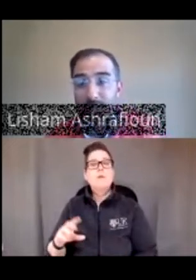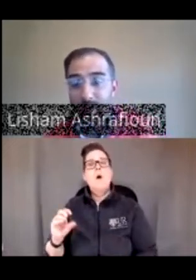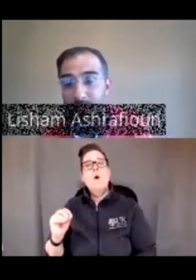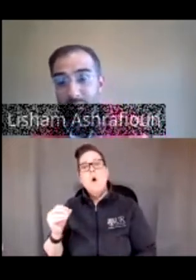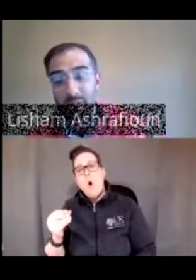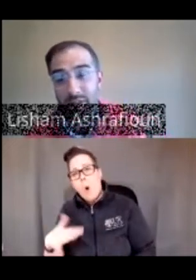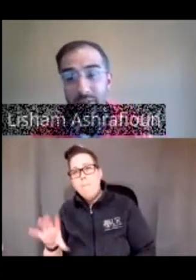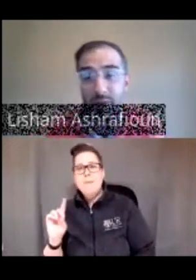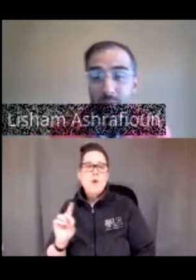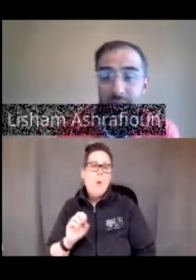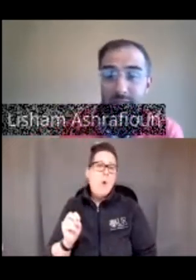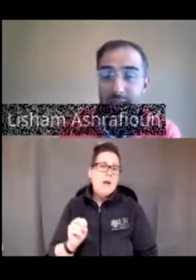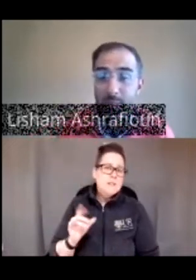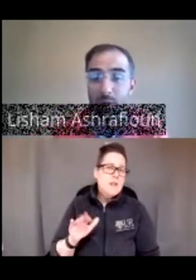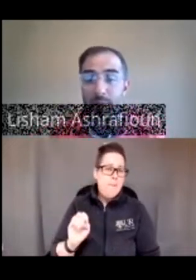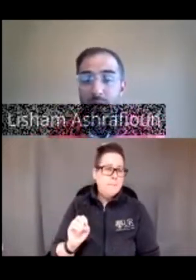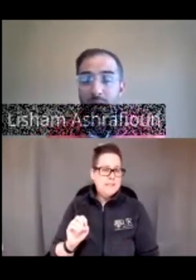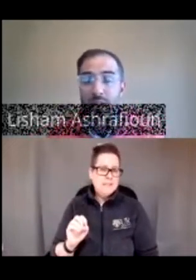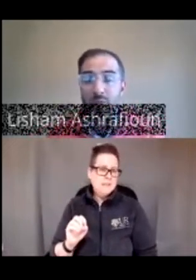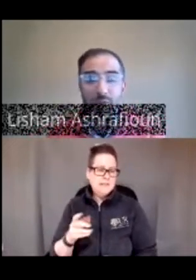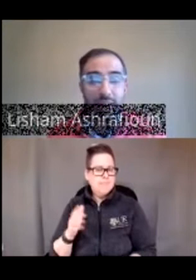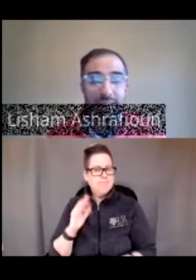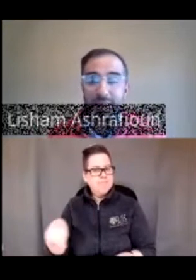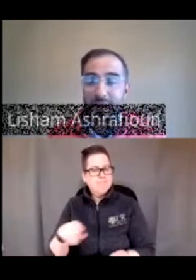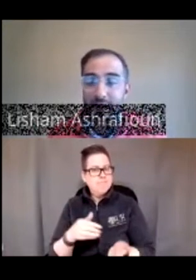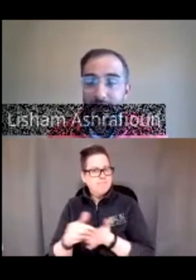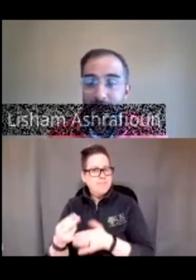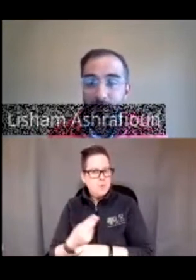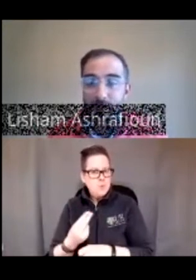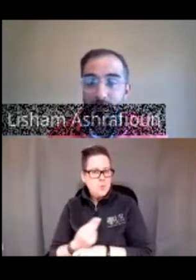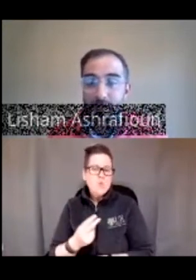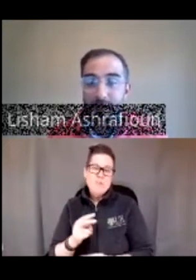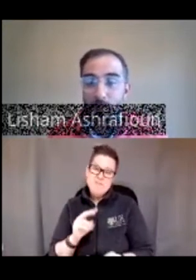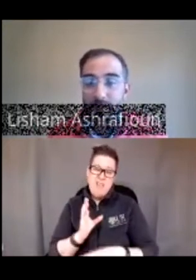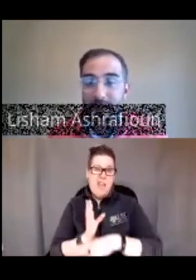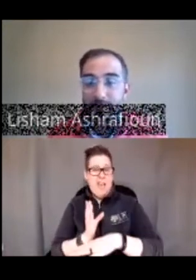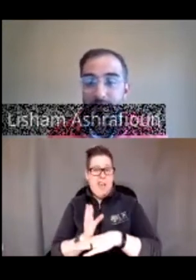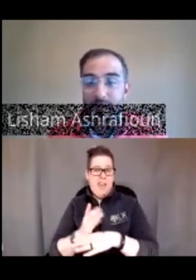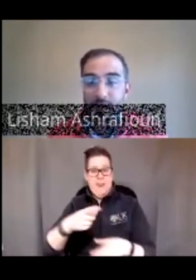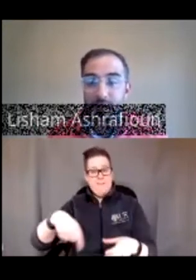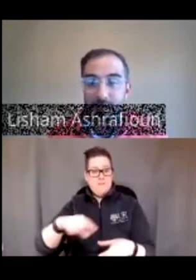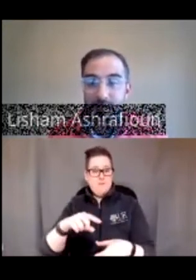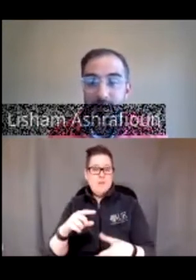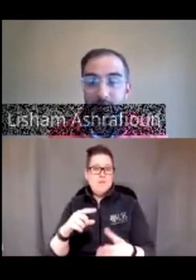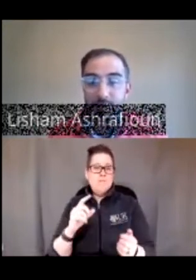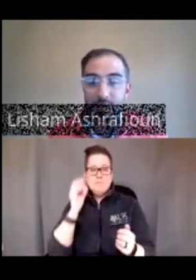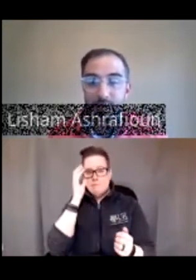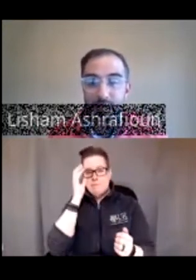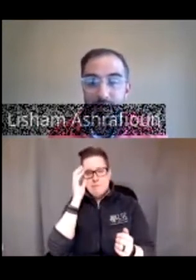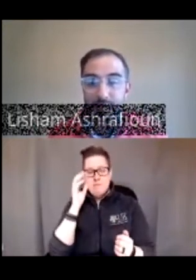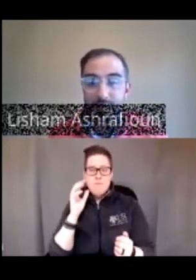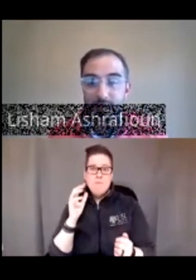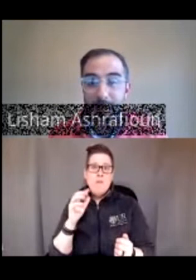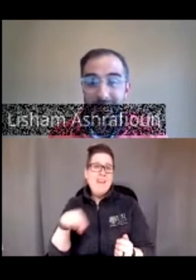frequent, is very frequent in the sample. So we're finding that on average, the sample was abstinent on less than 10%